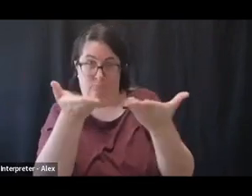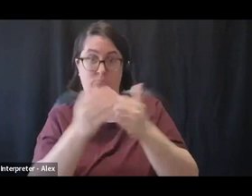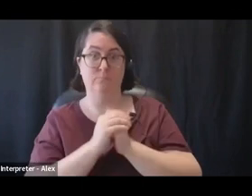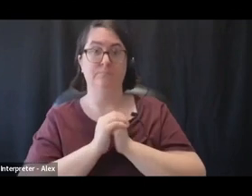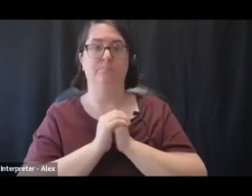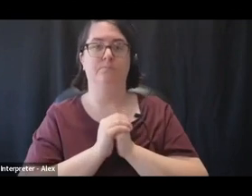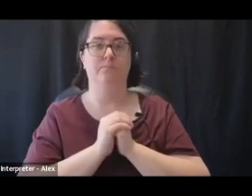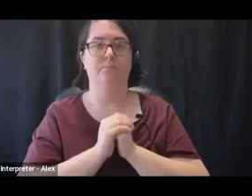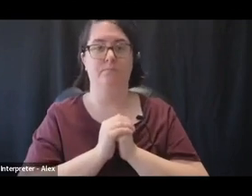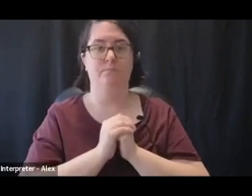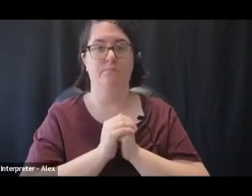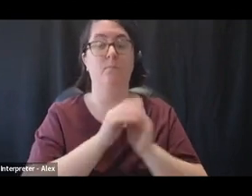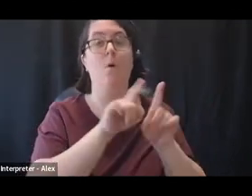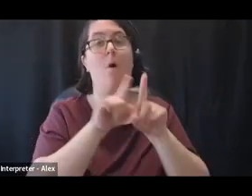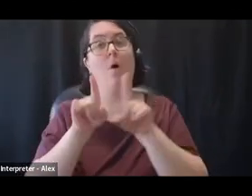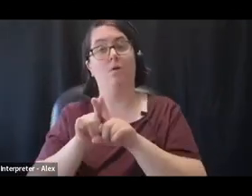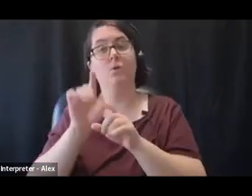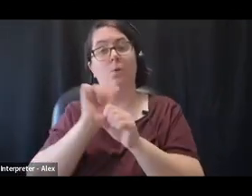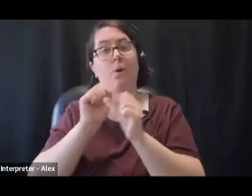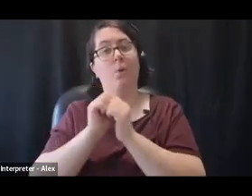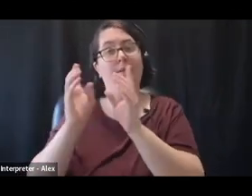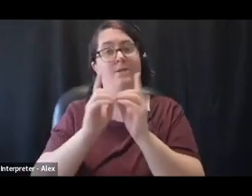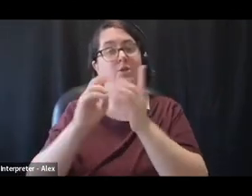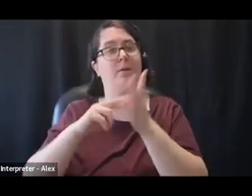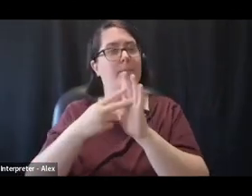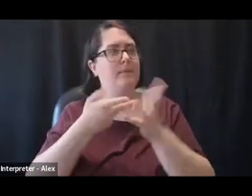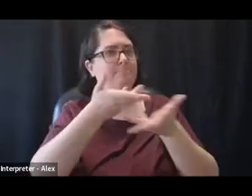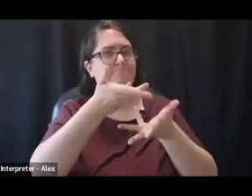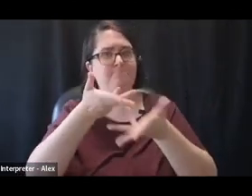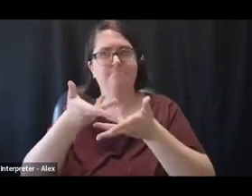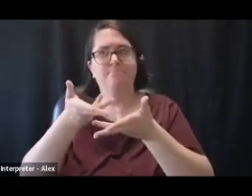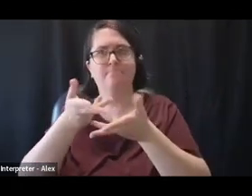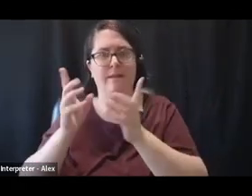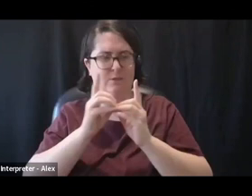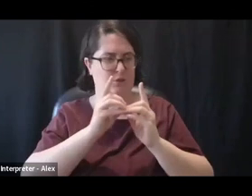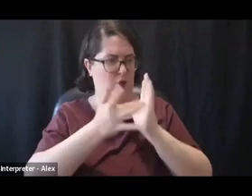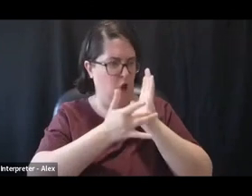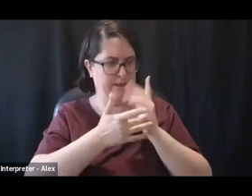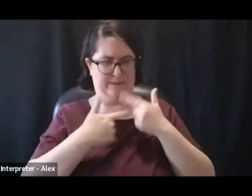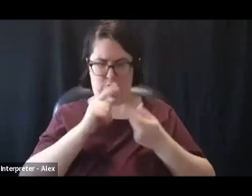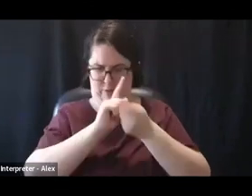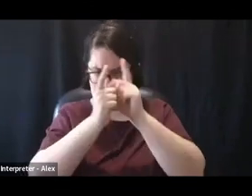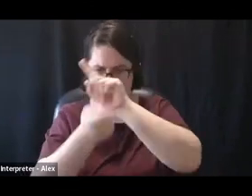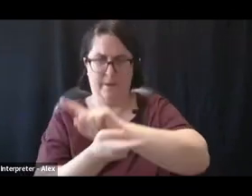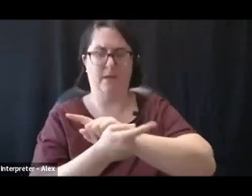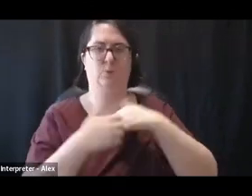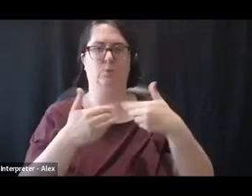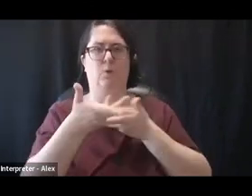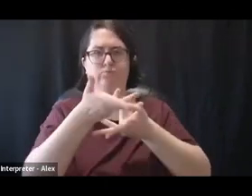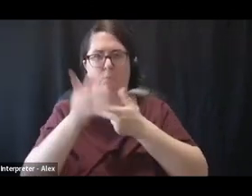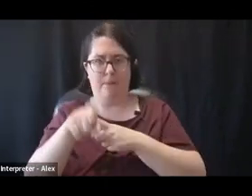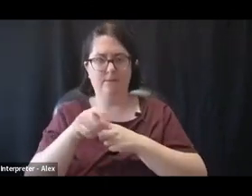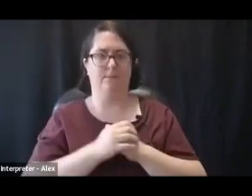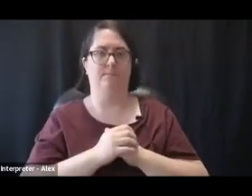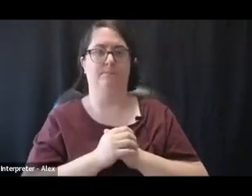Also, working with the digital really means being in contact with digital technology, digital transformation.